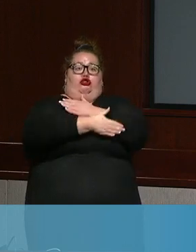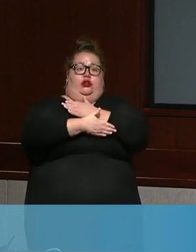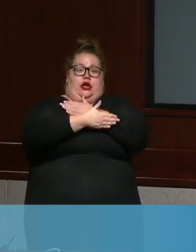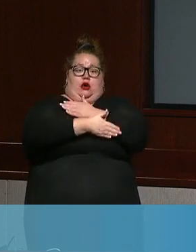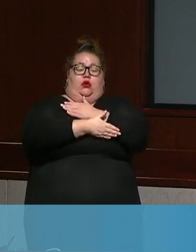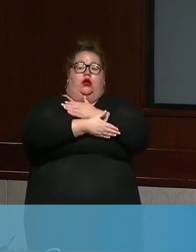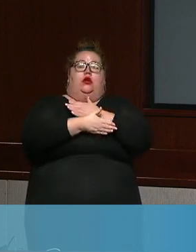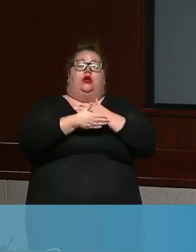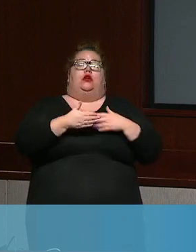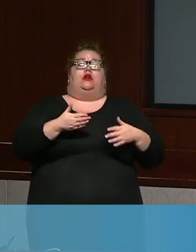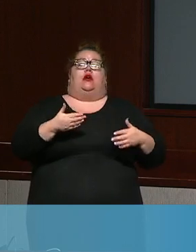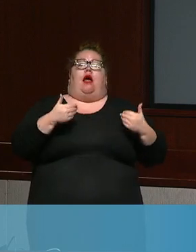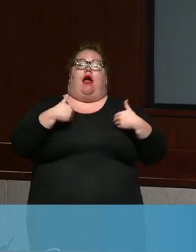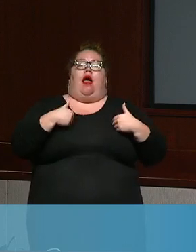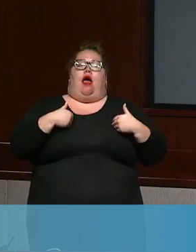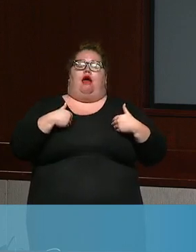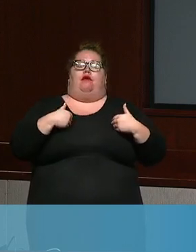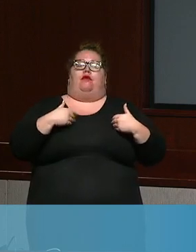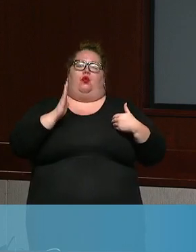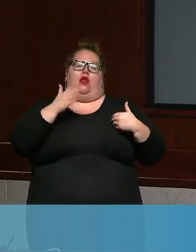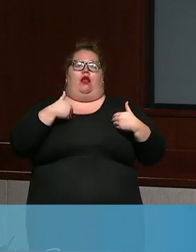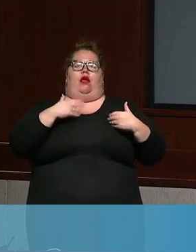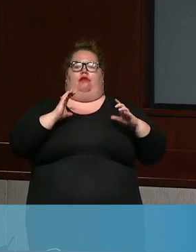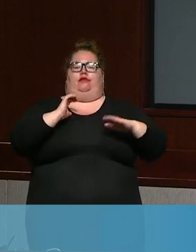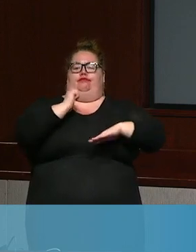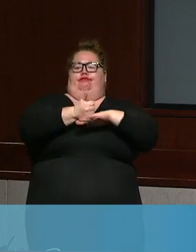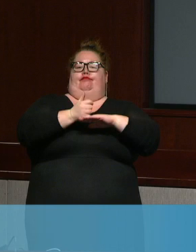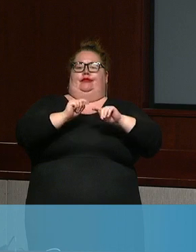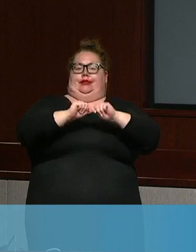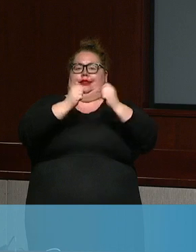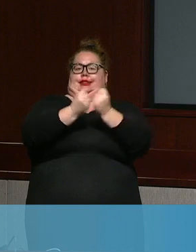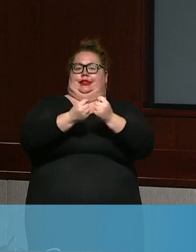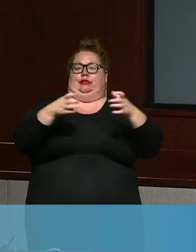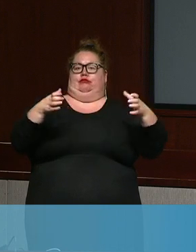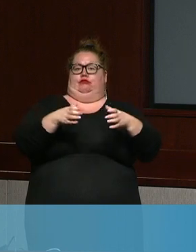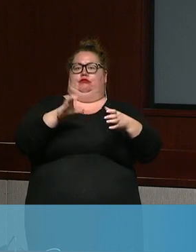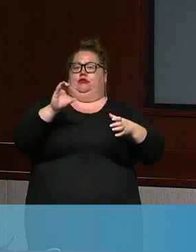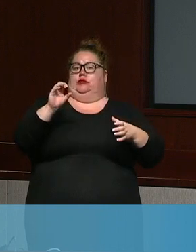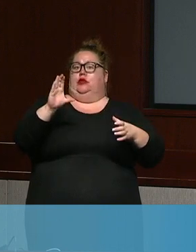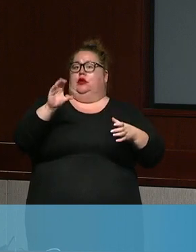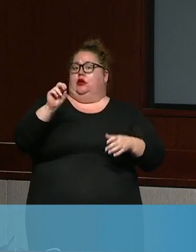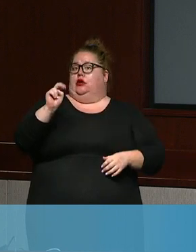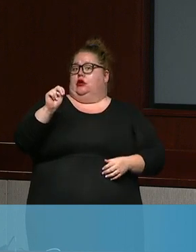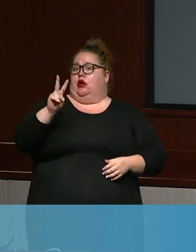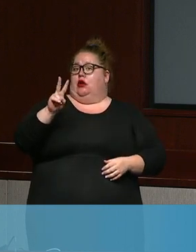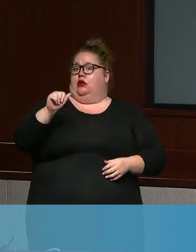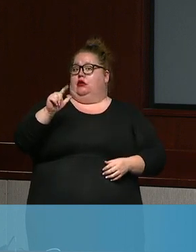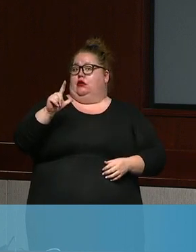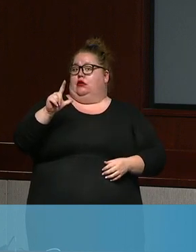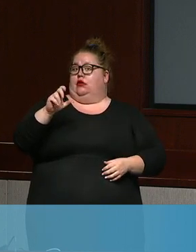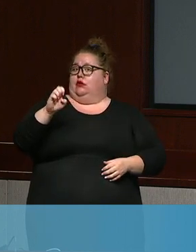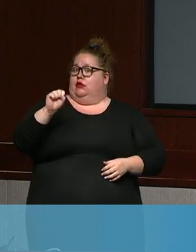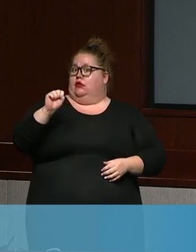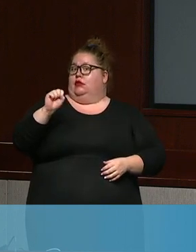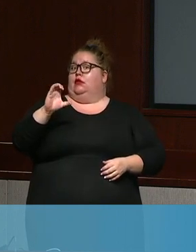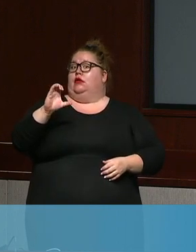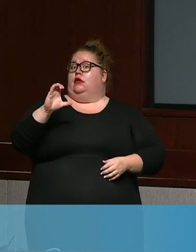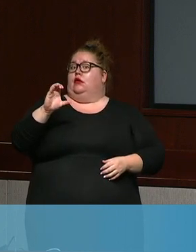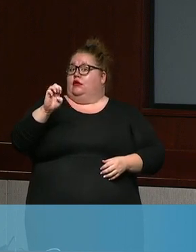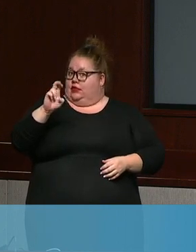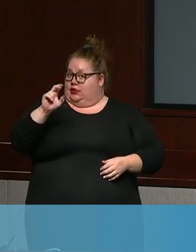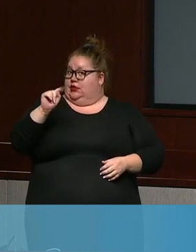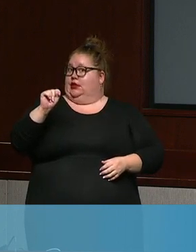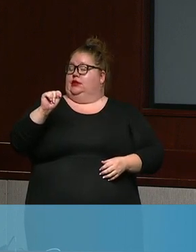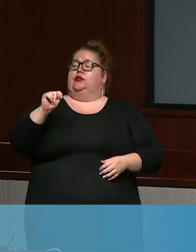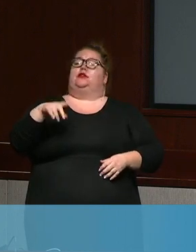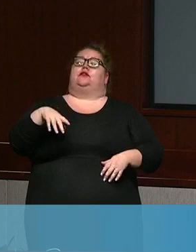convalescent plasma contact team. This team is made up of county employees who are involved